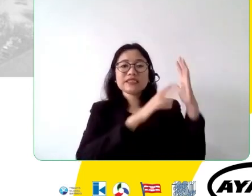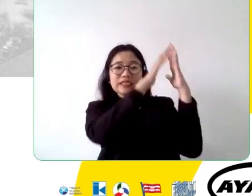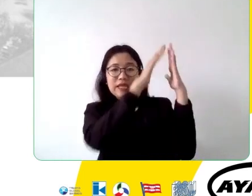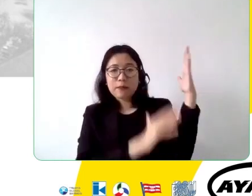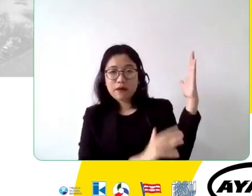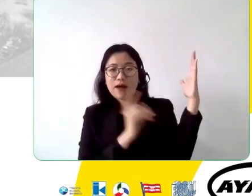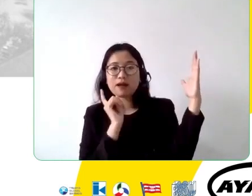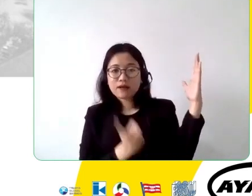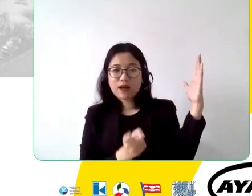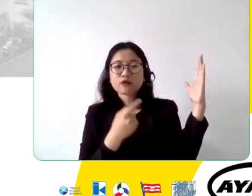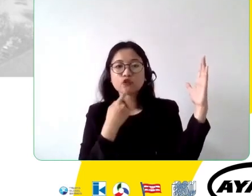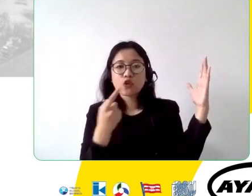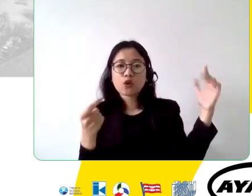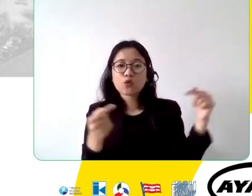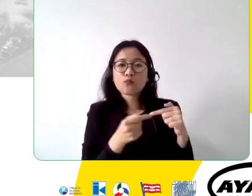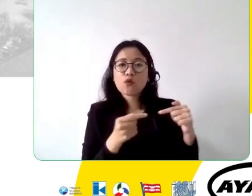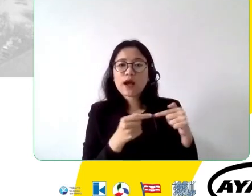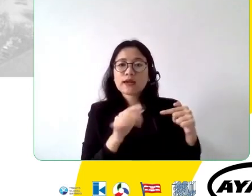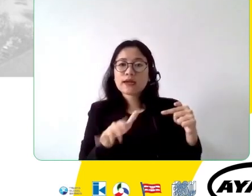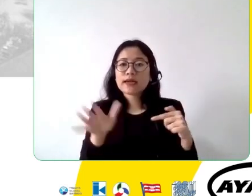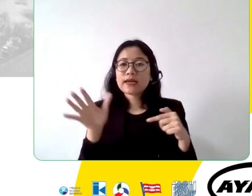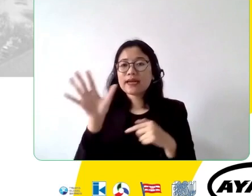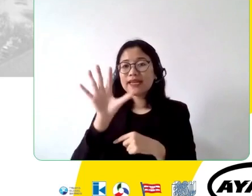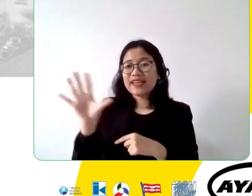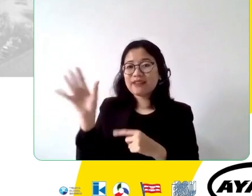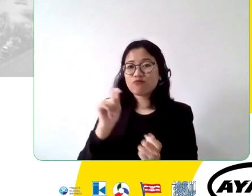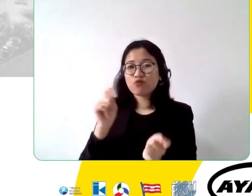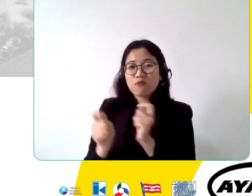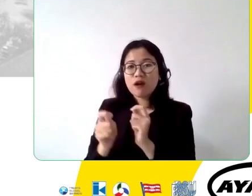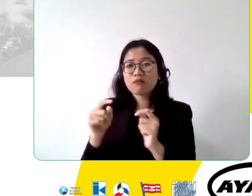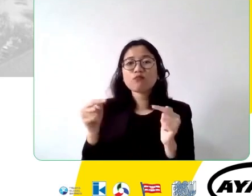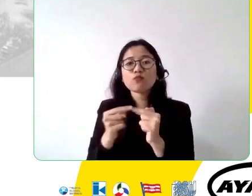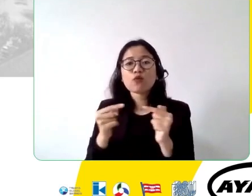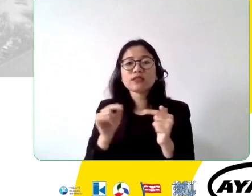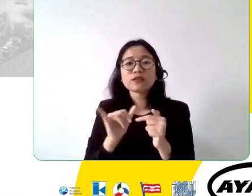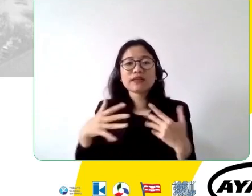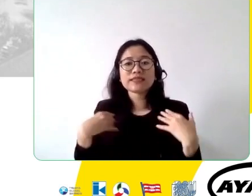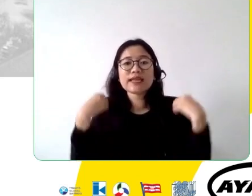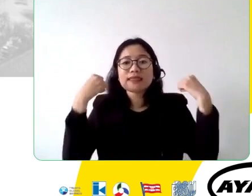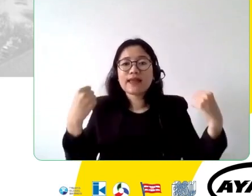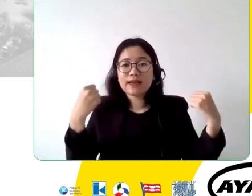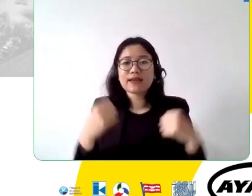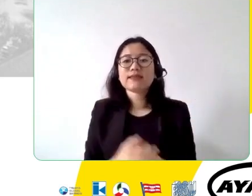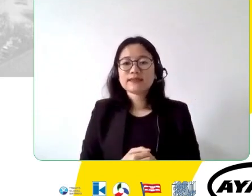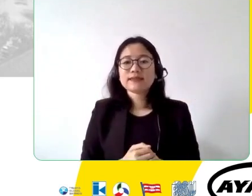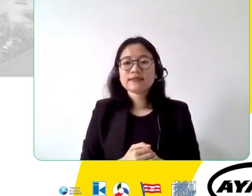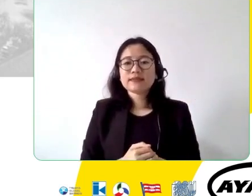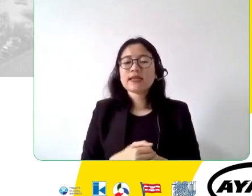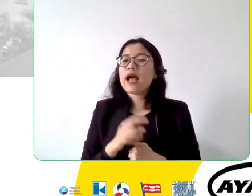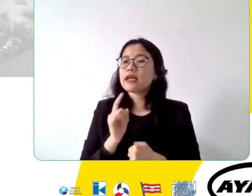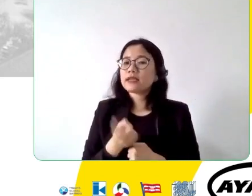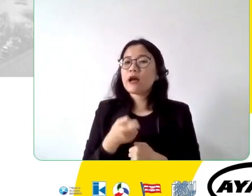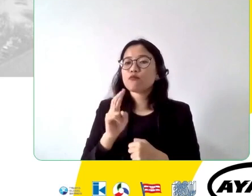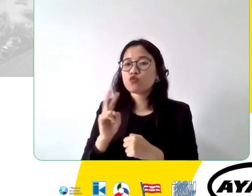affected the health. You can see that by changing in climate, it's also